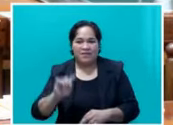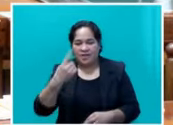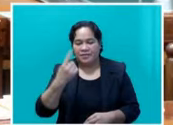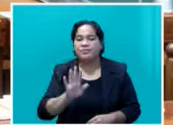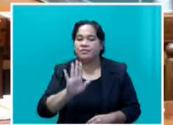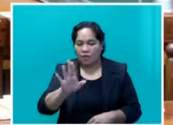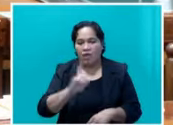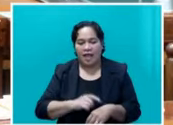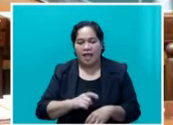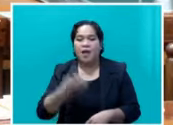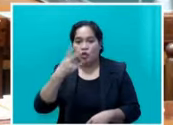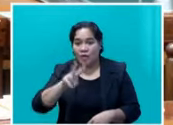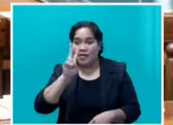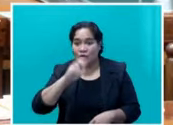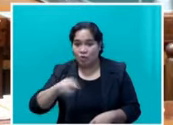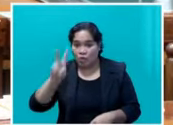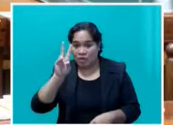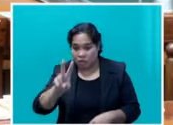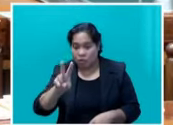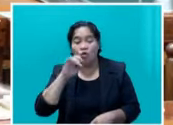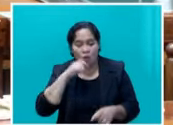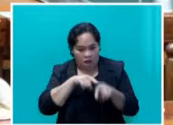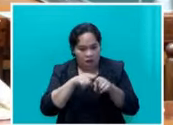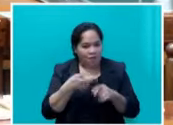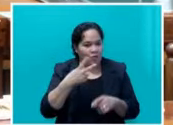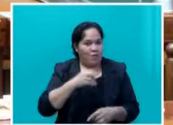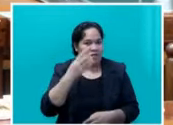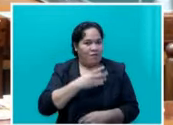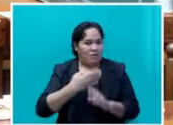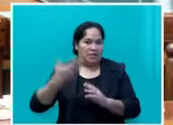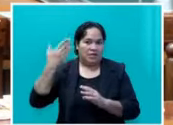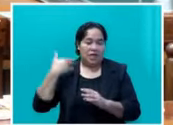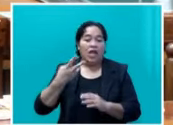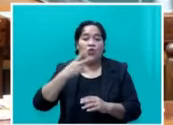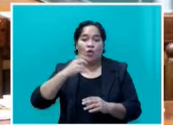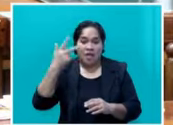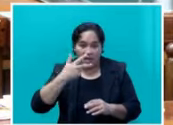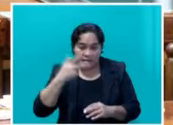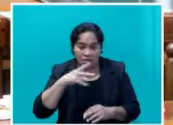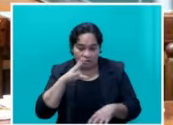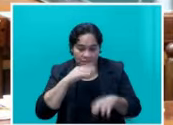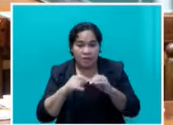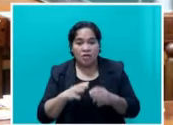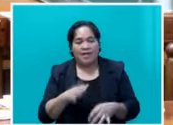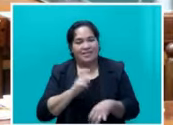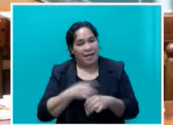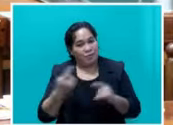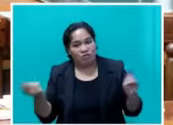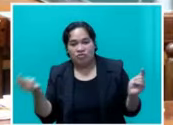will come in 2022. You will learn from 2014 and 2018.